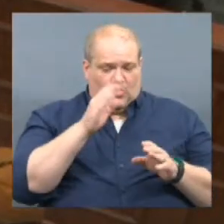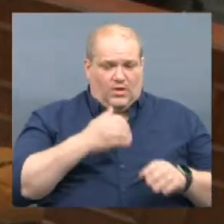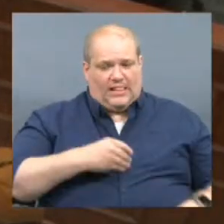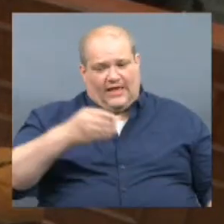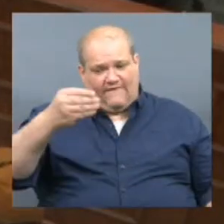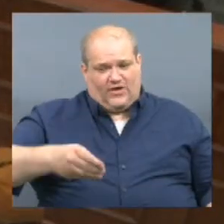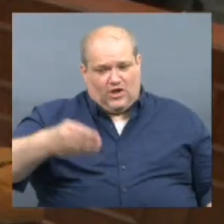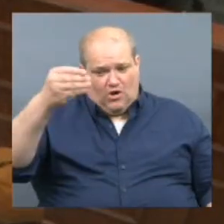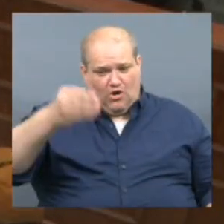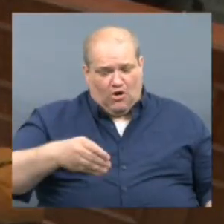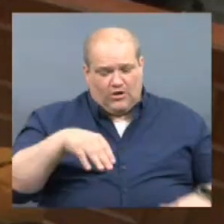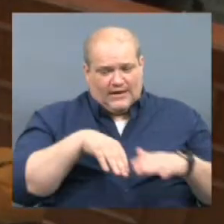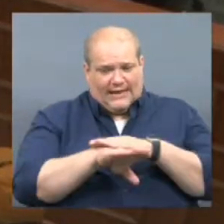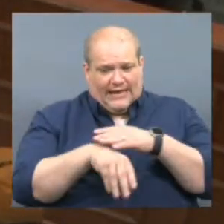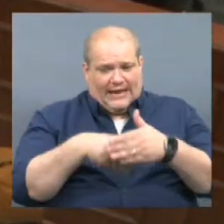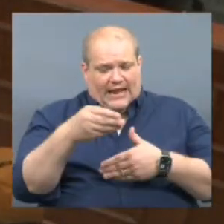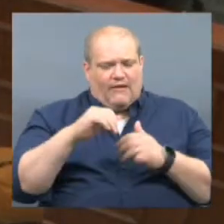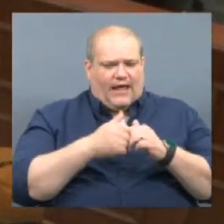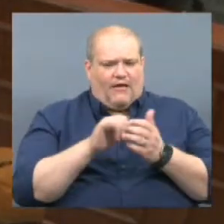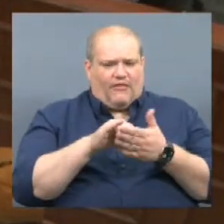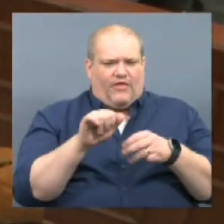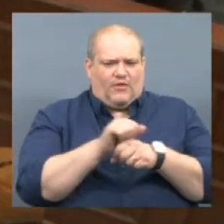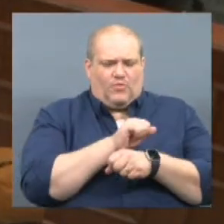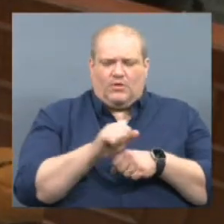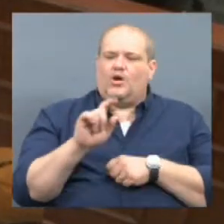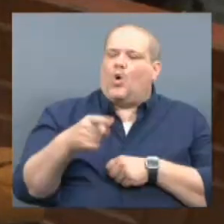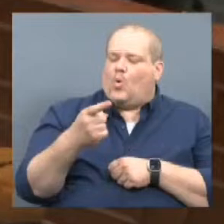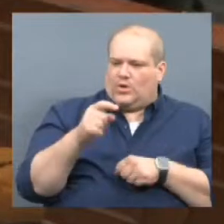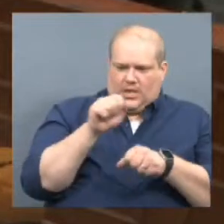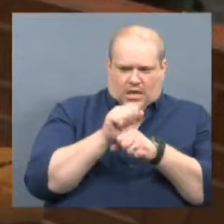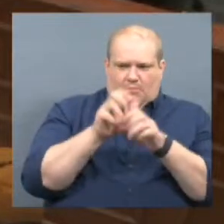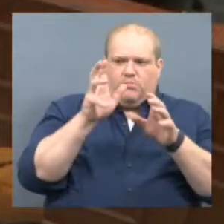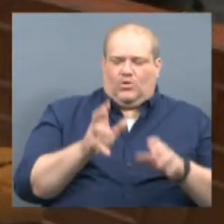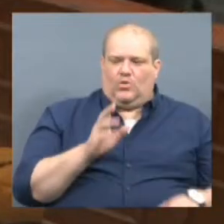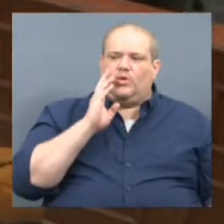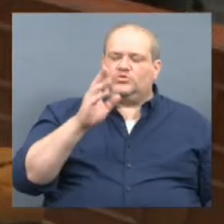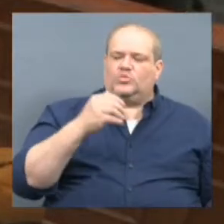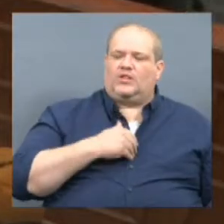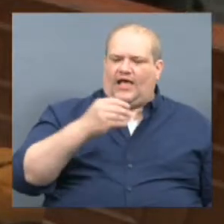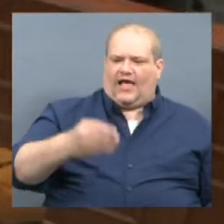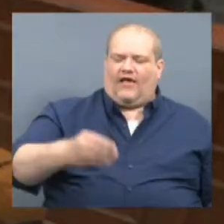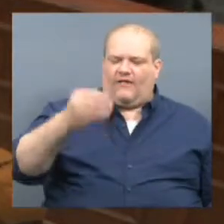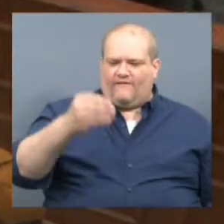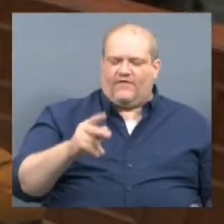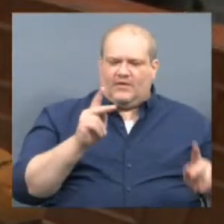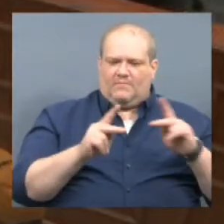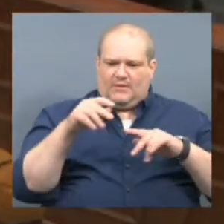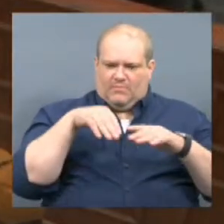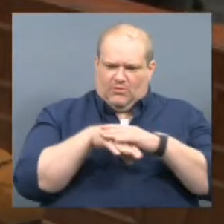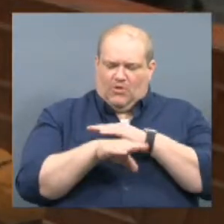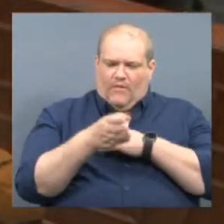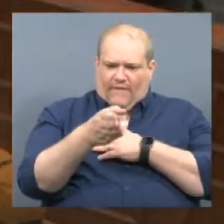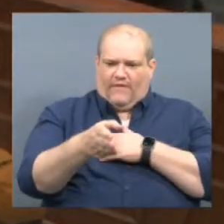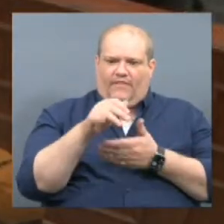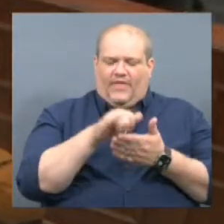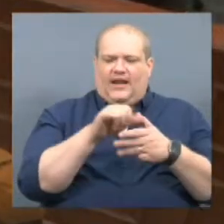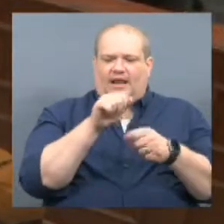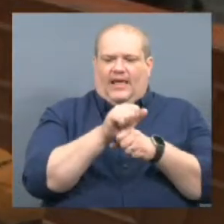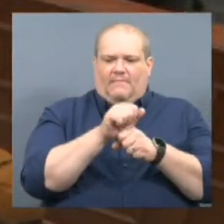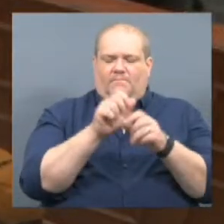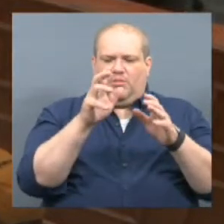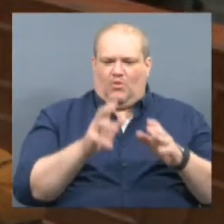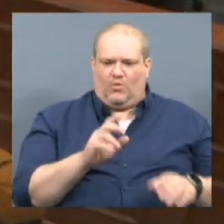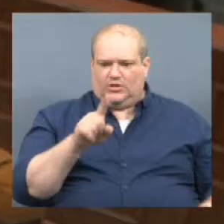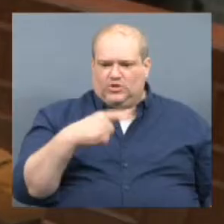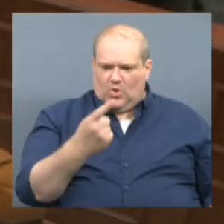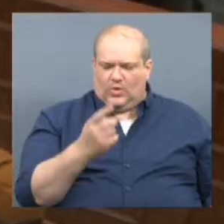cards to get in and out, or how does that work? Only employees will have those. The Okay. people that go into that are the employees, and employees